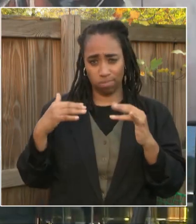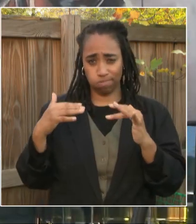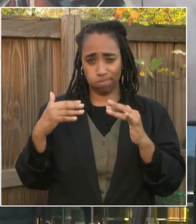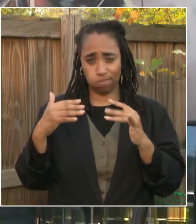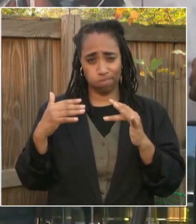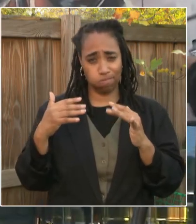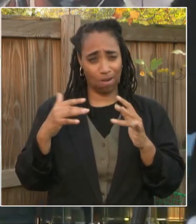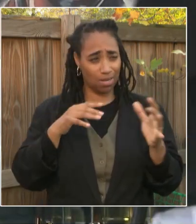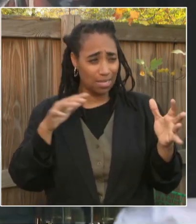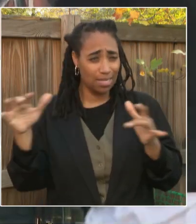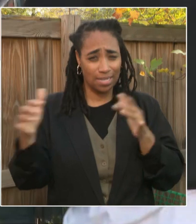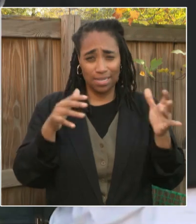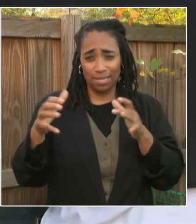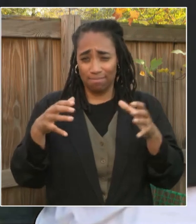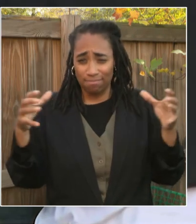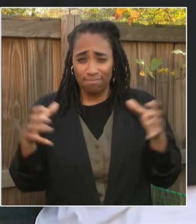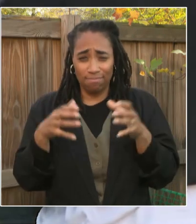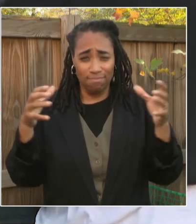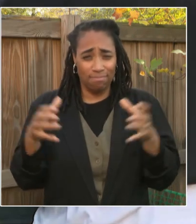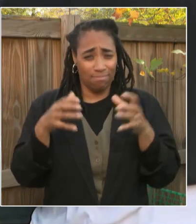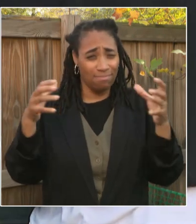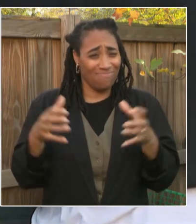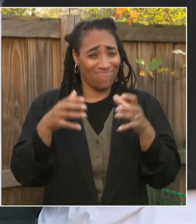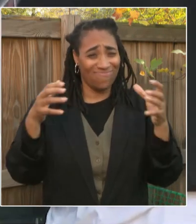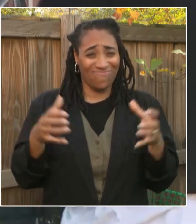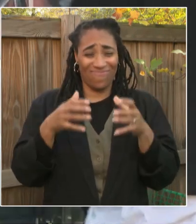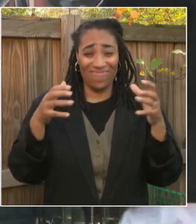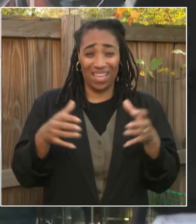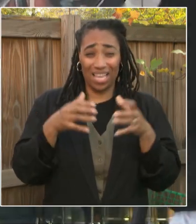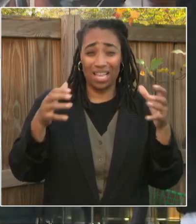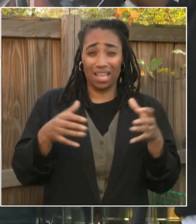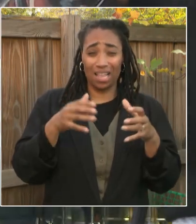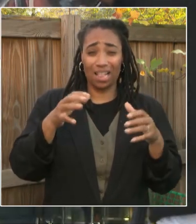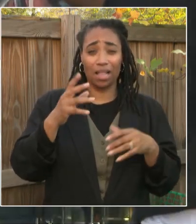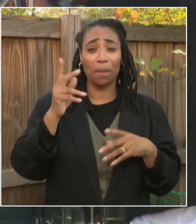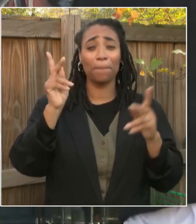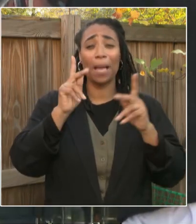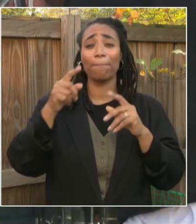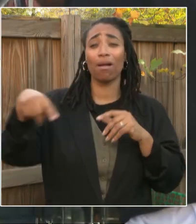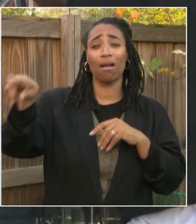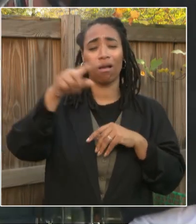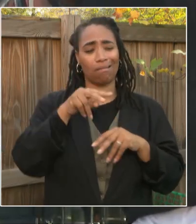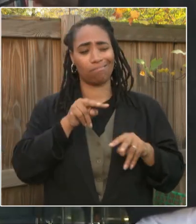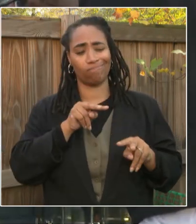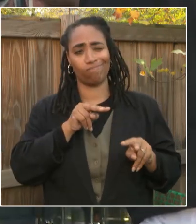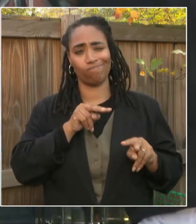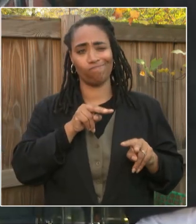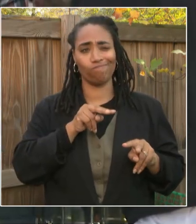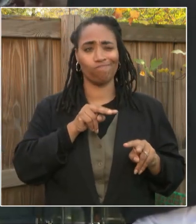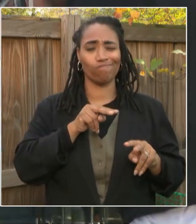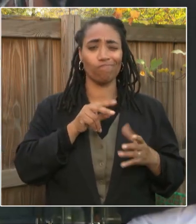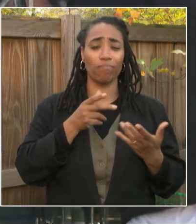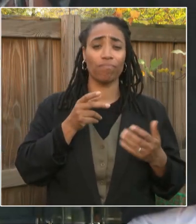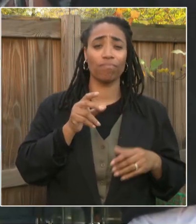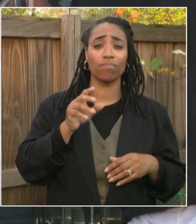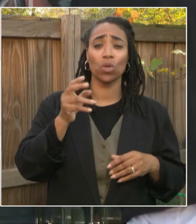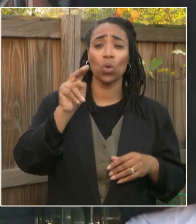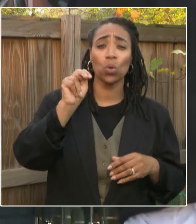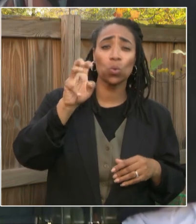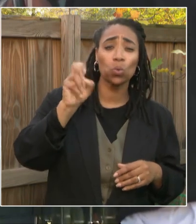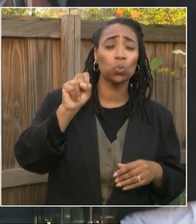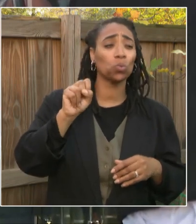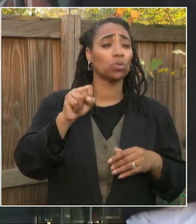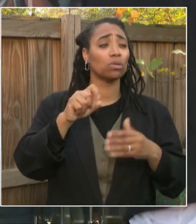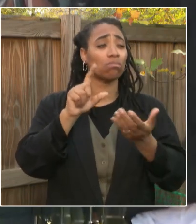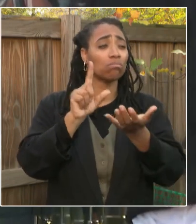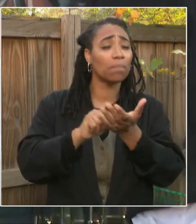the press never played with it, never gave us the props. I say today, I was talking to several people, because obviously I talk to a lot of y'all because of